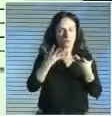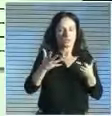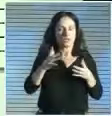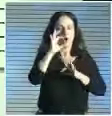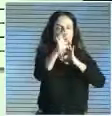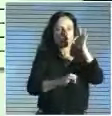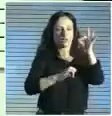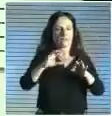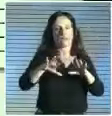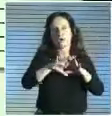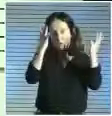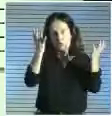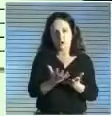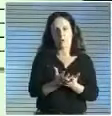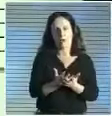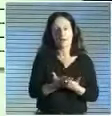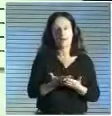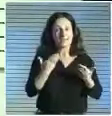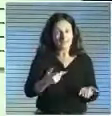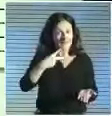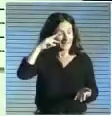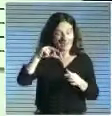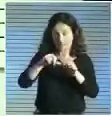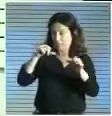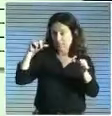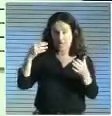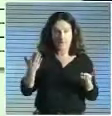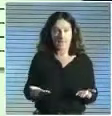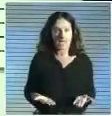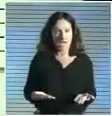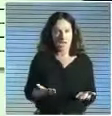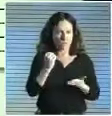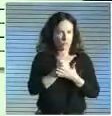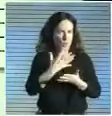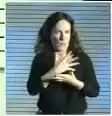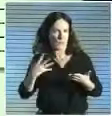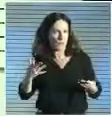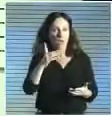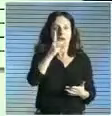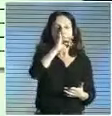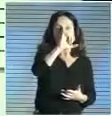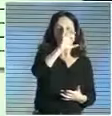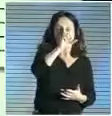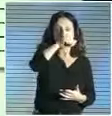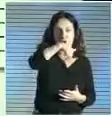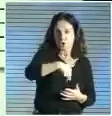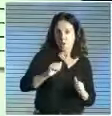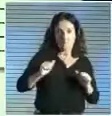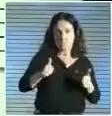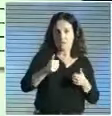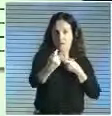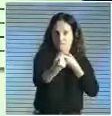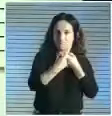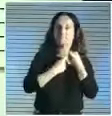the experience of all major brands like Radisson being there since the beginning, really